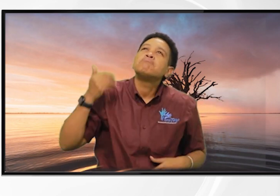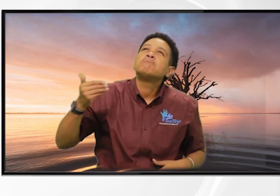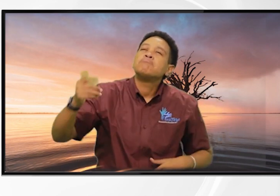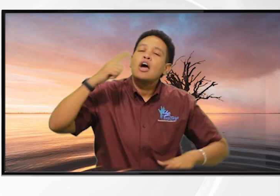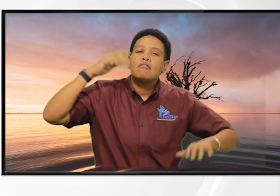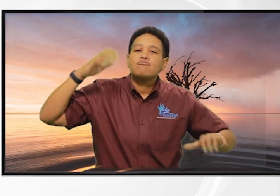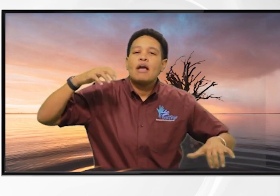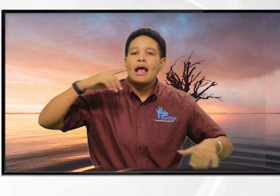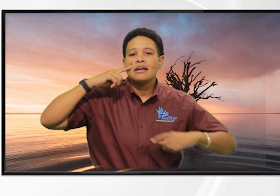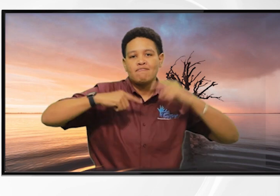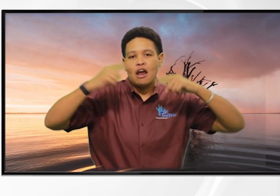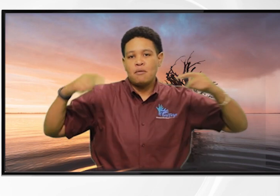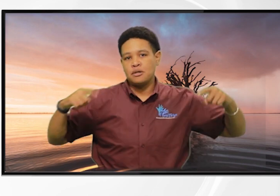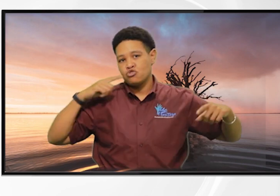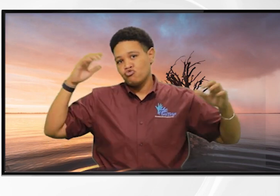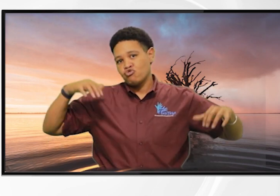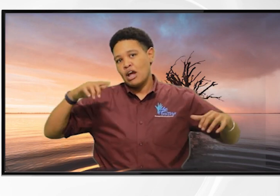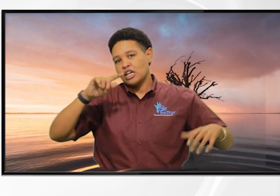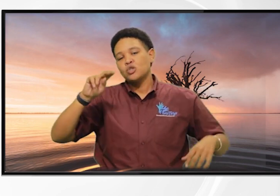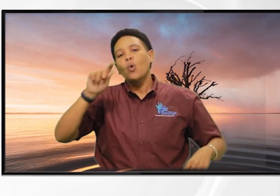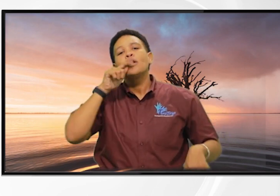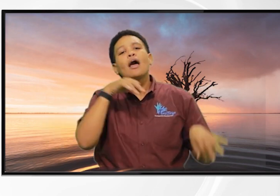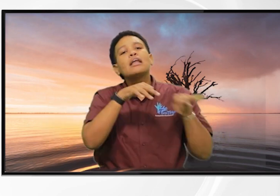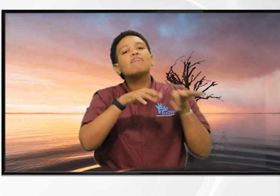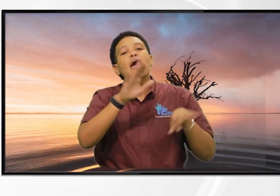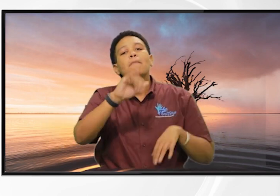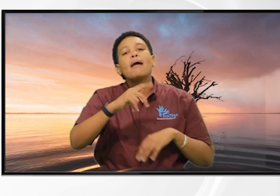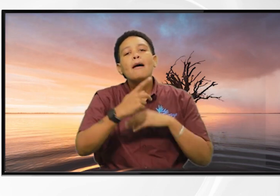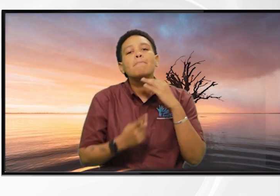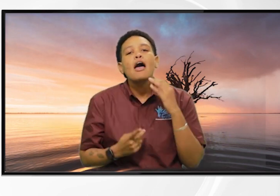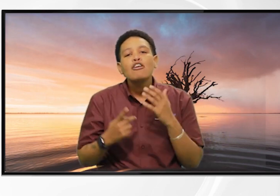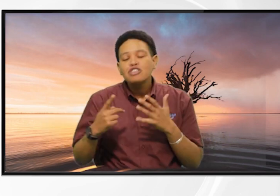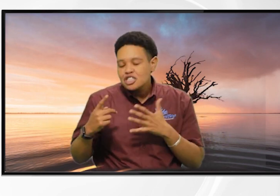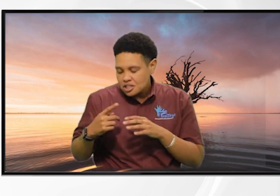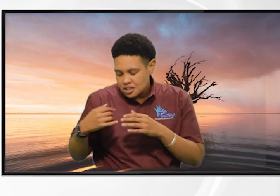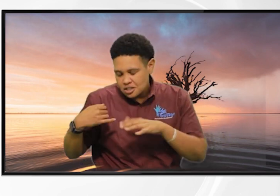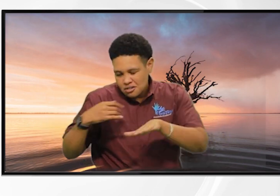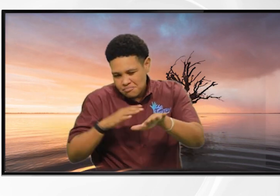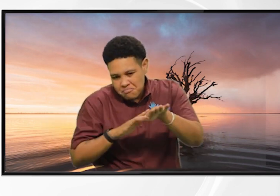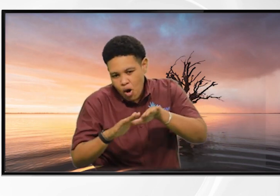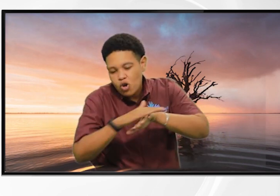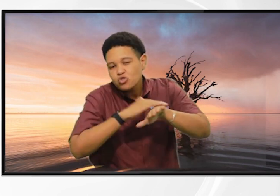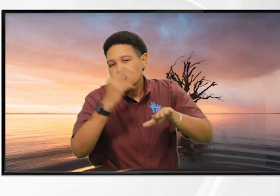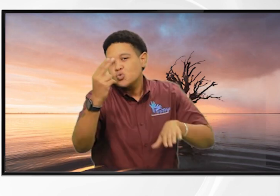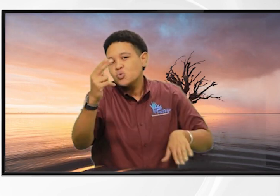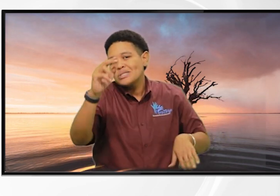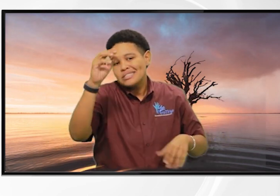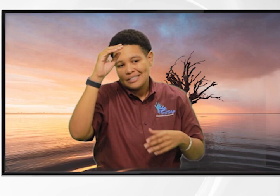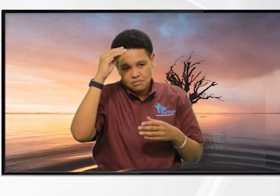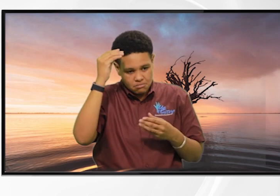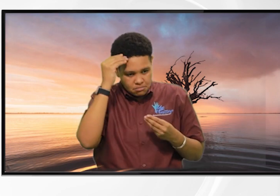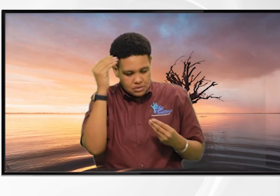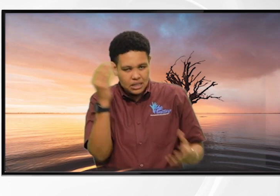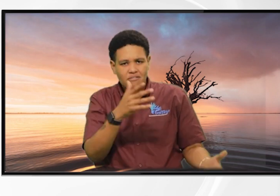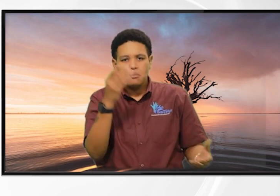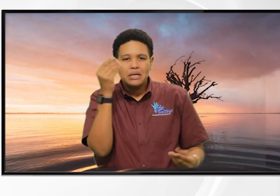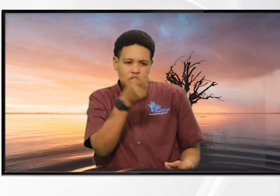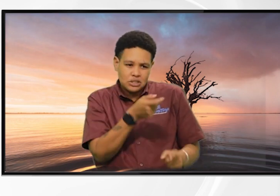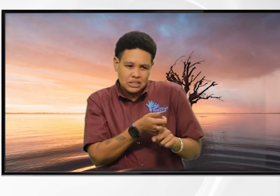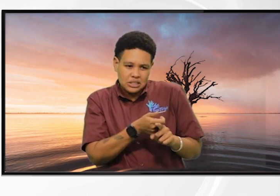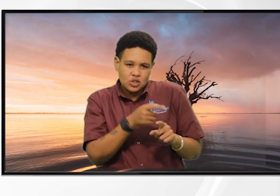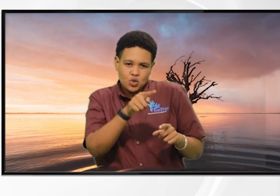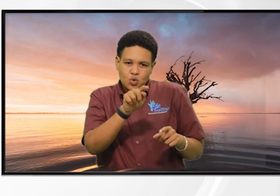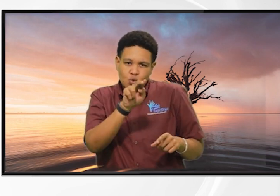rainfall zones are not defined by parish boundaries. Using station data, these zones are roughly